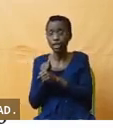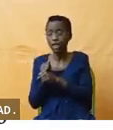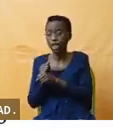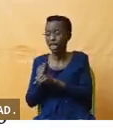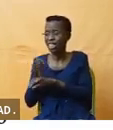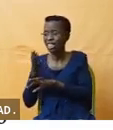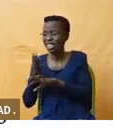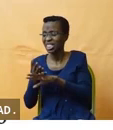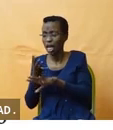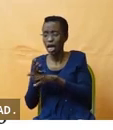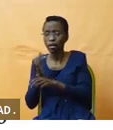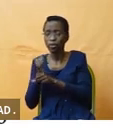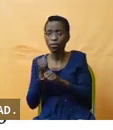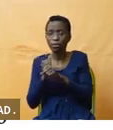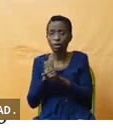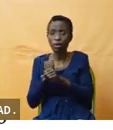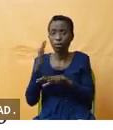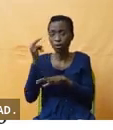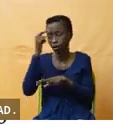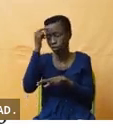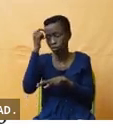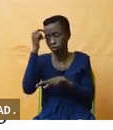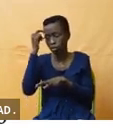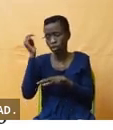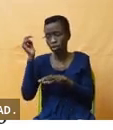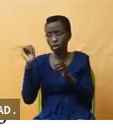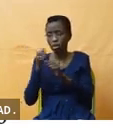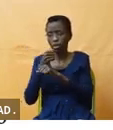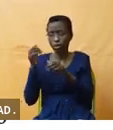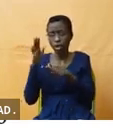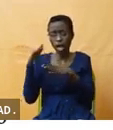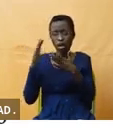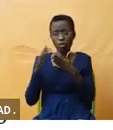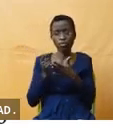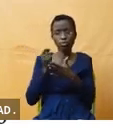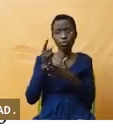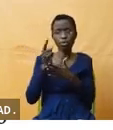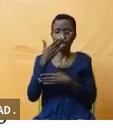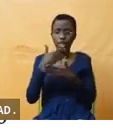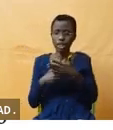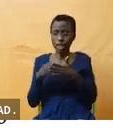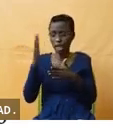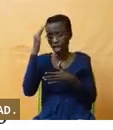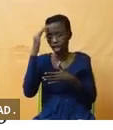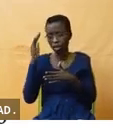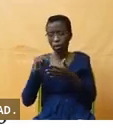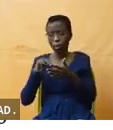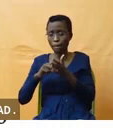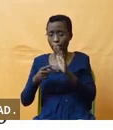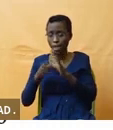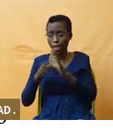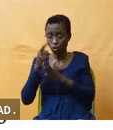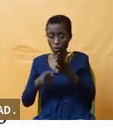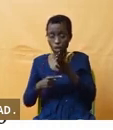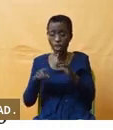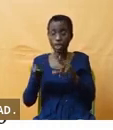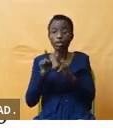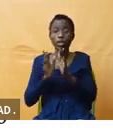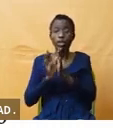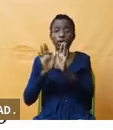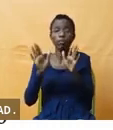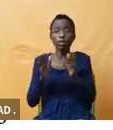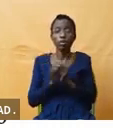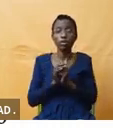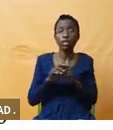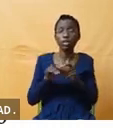don't really get to interrogate these documents and actually know what they entail as the public. So when it comes,